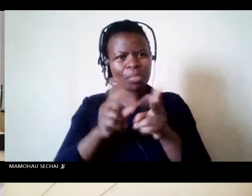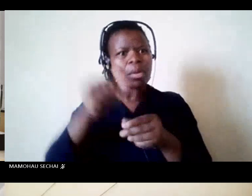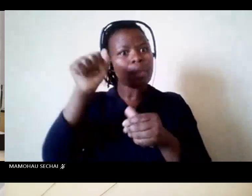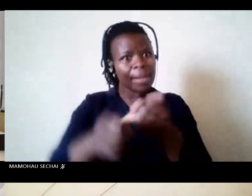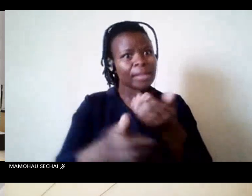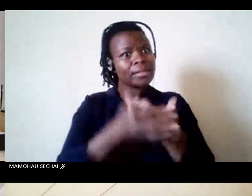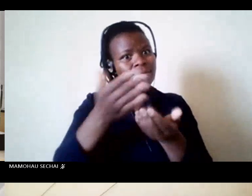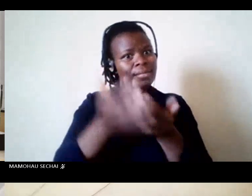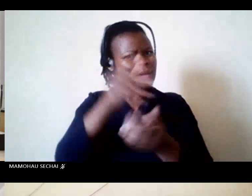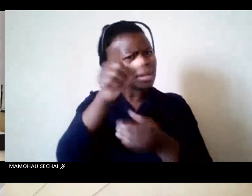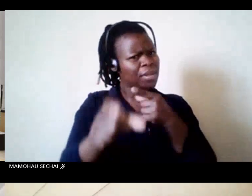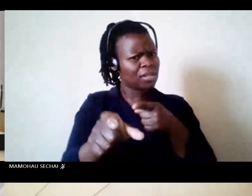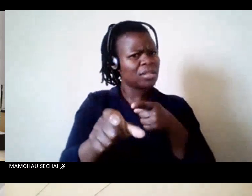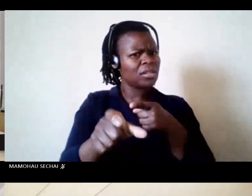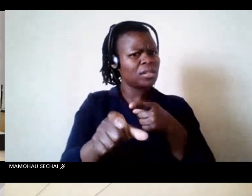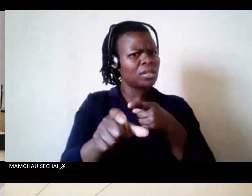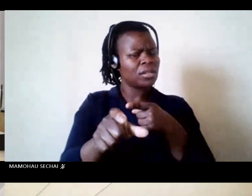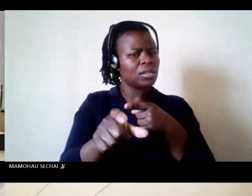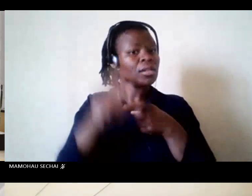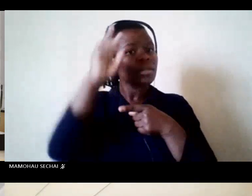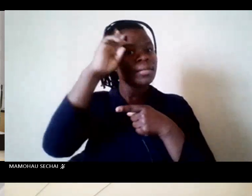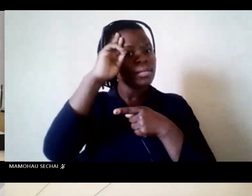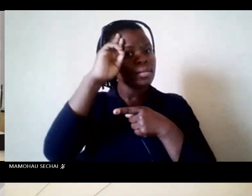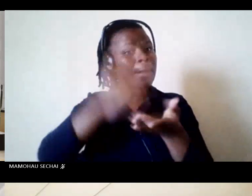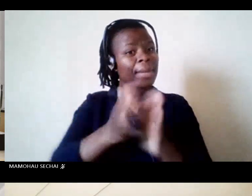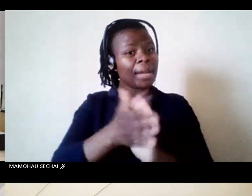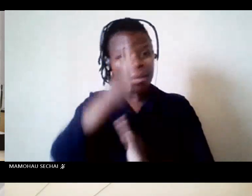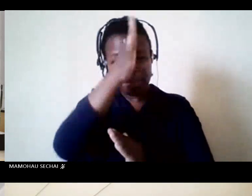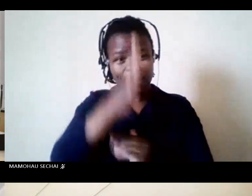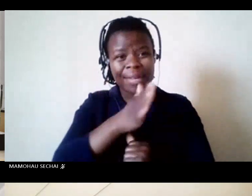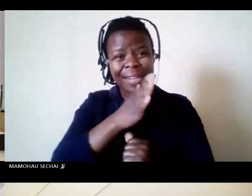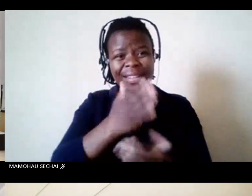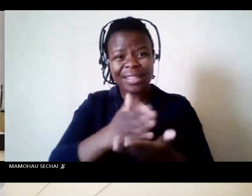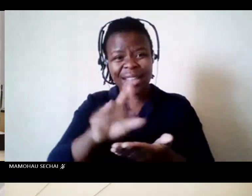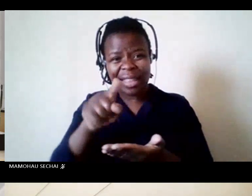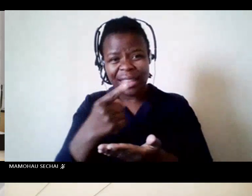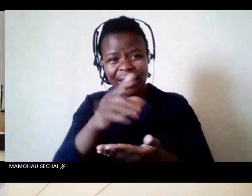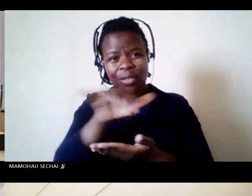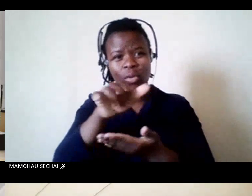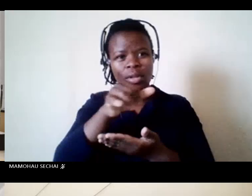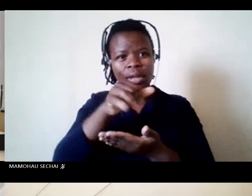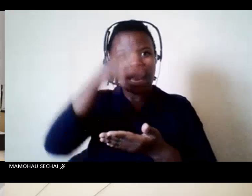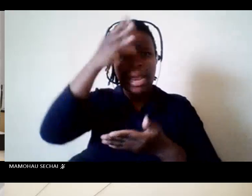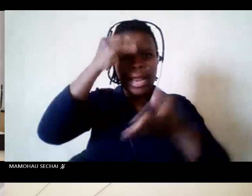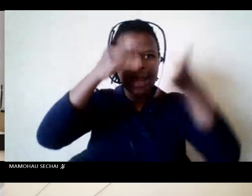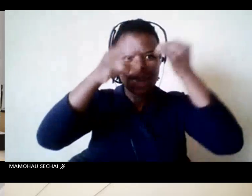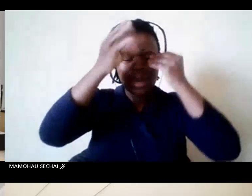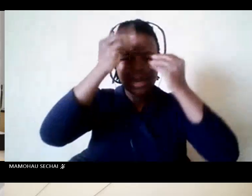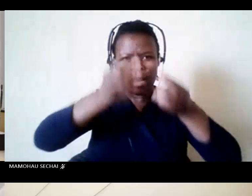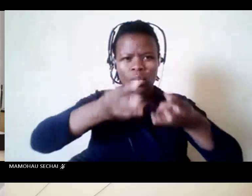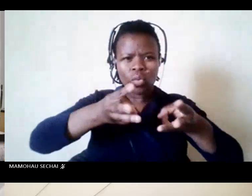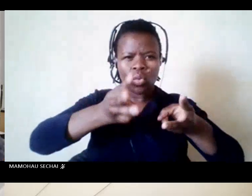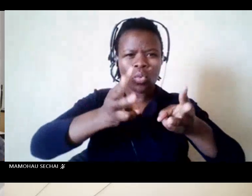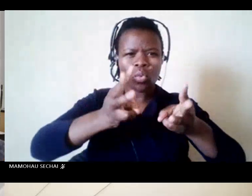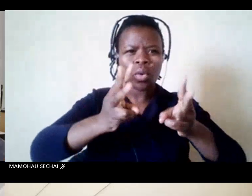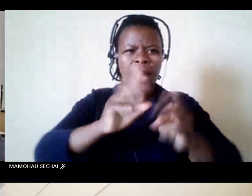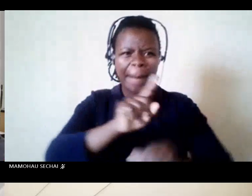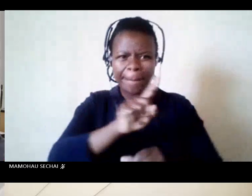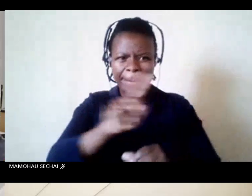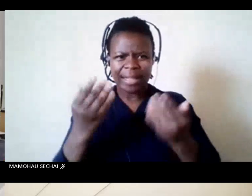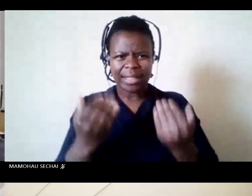person. And mind you, being a parent, it's something that you learn along the way. Yes. But now it gets